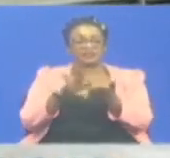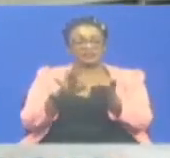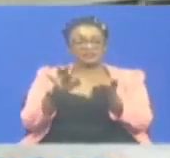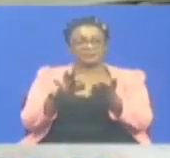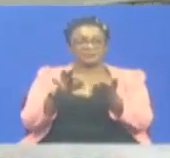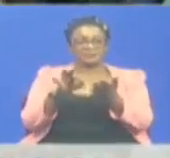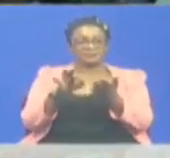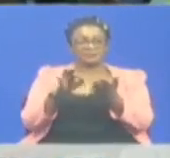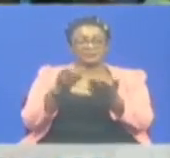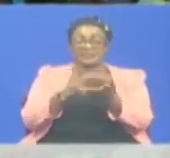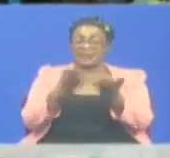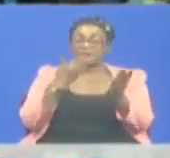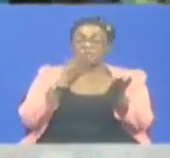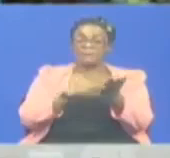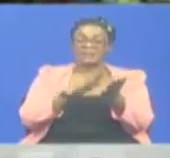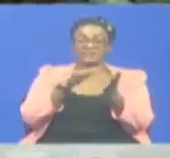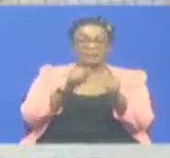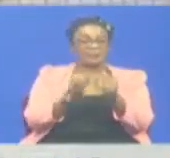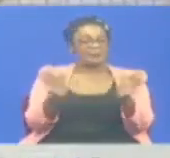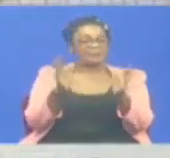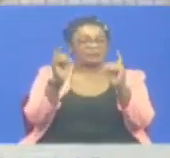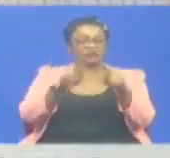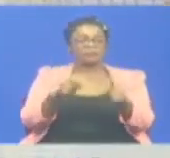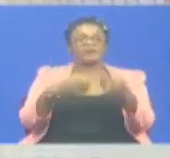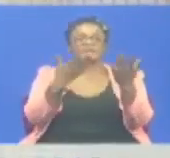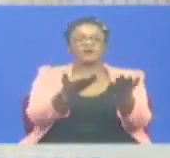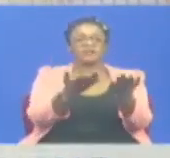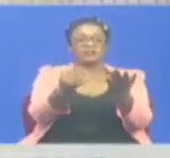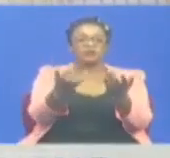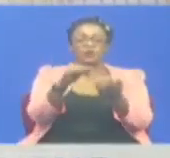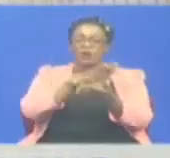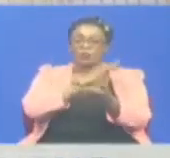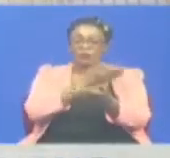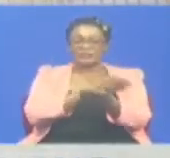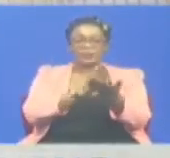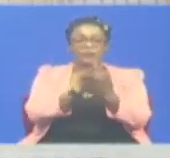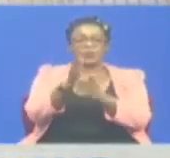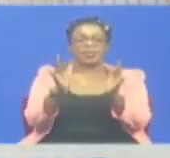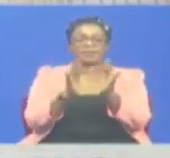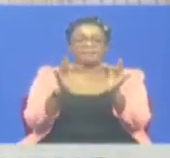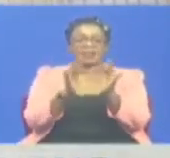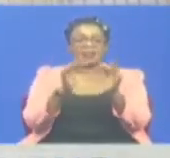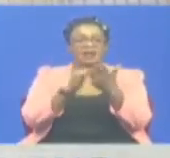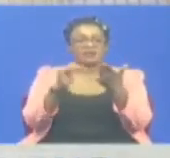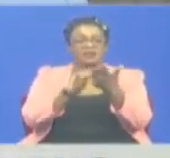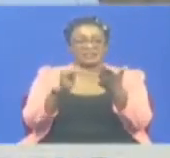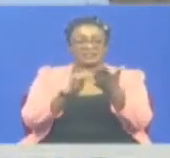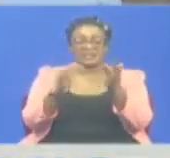Any comments from the public are to be forwarded to the authority through the email address